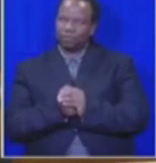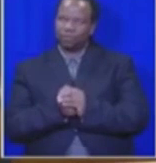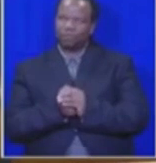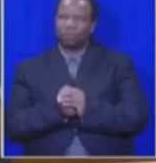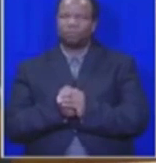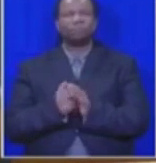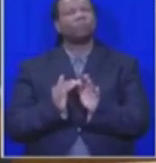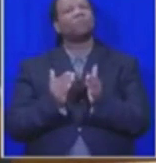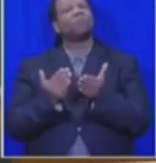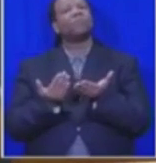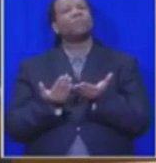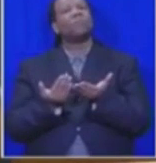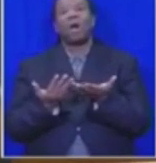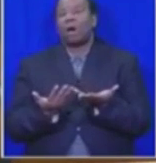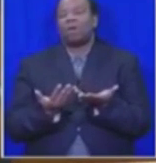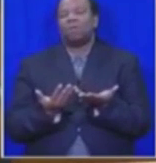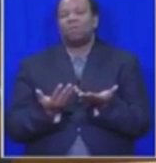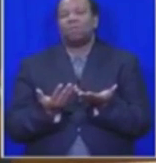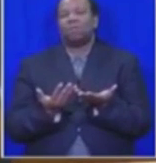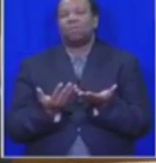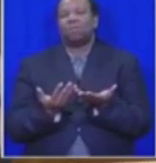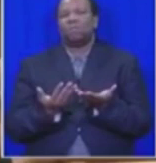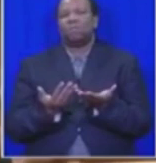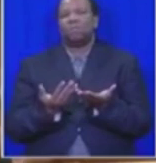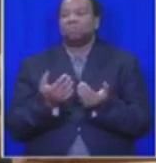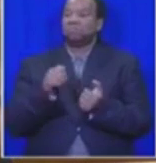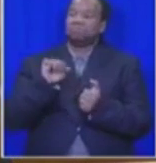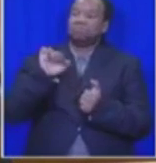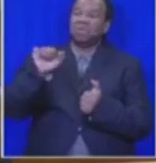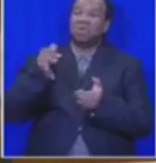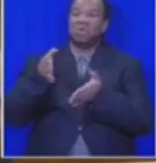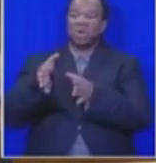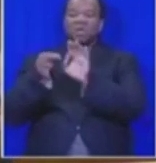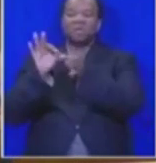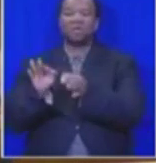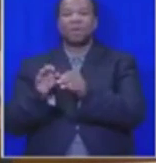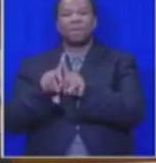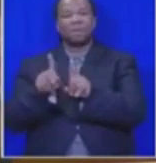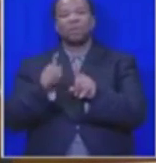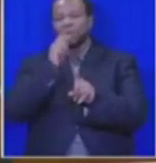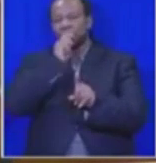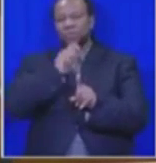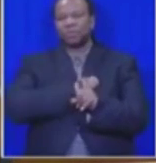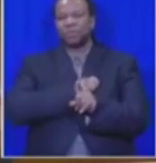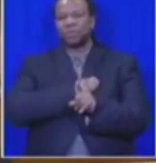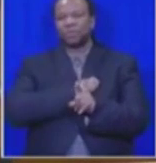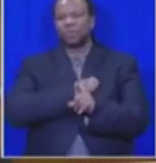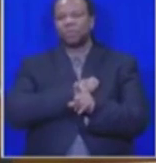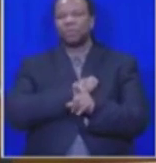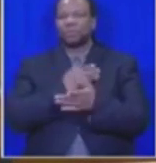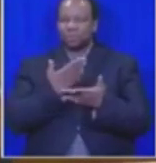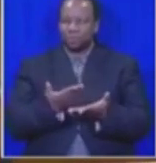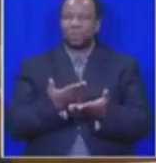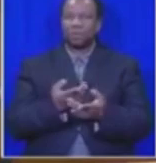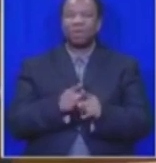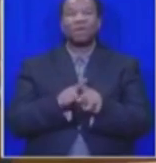Now, how do you deal with that? You can then interpret it in your own way. It's just a fact. That's why there is an